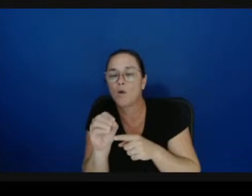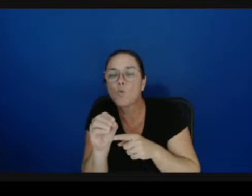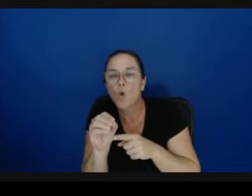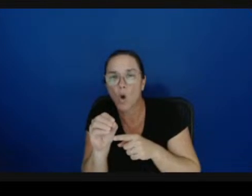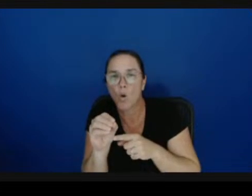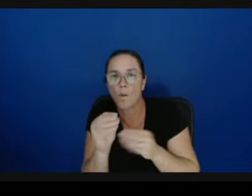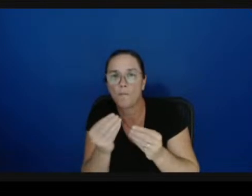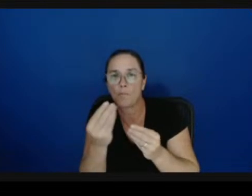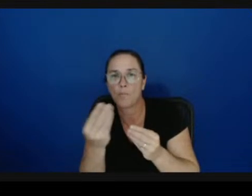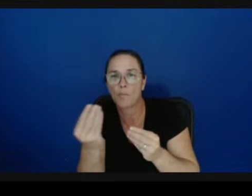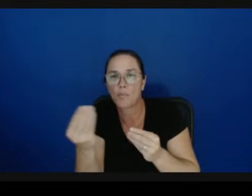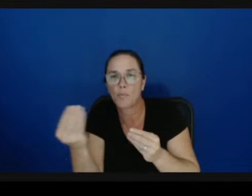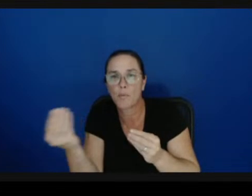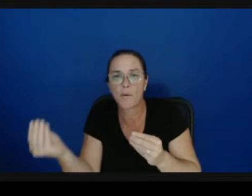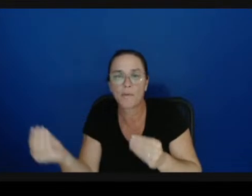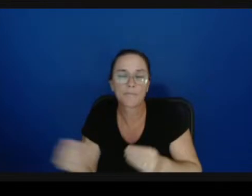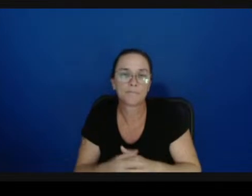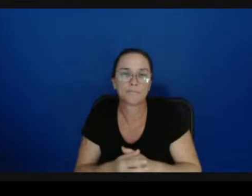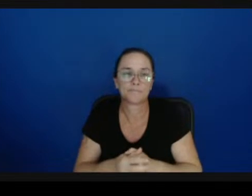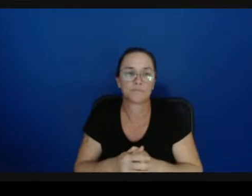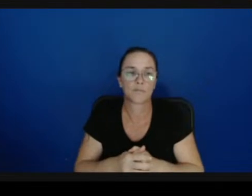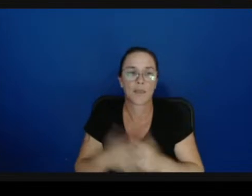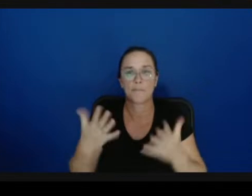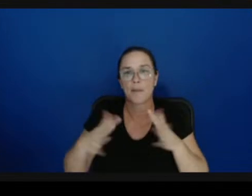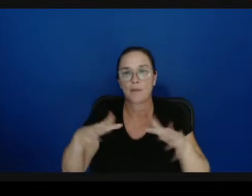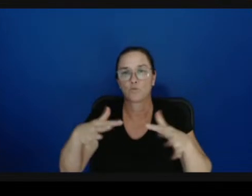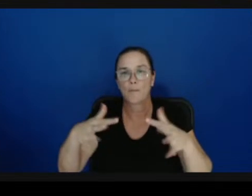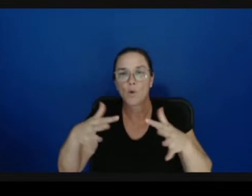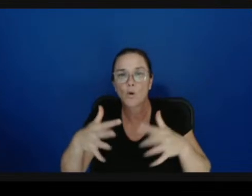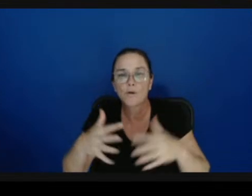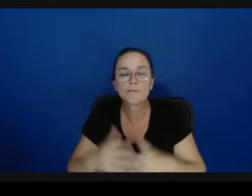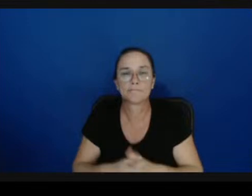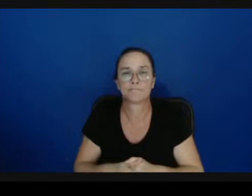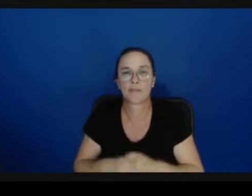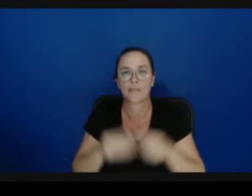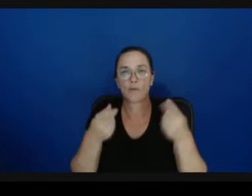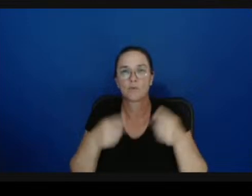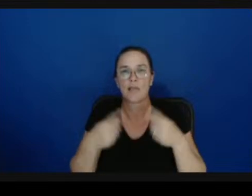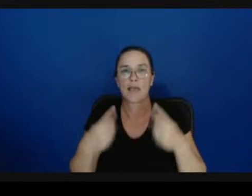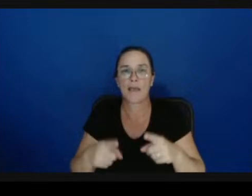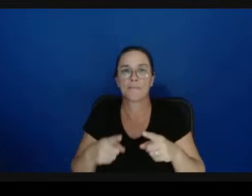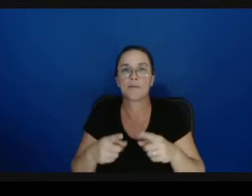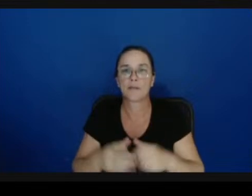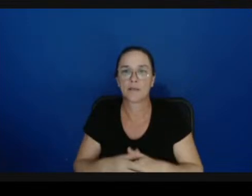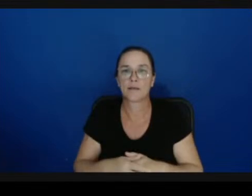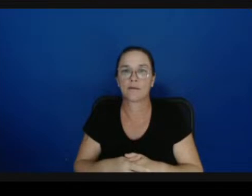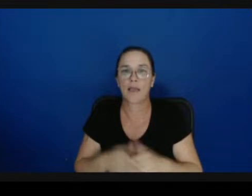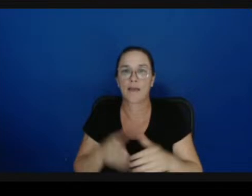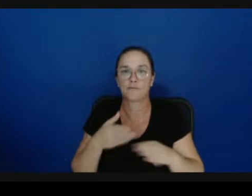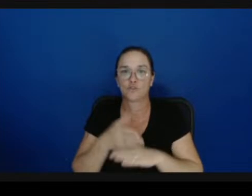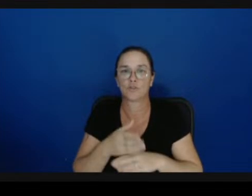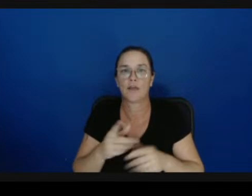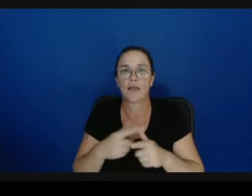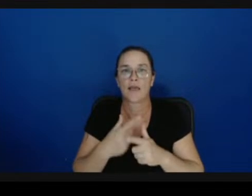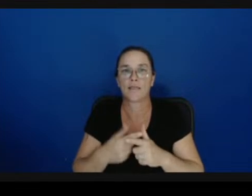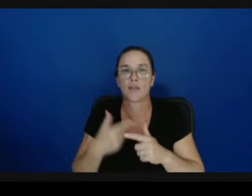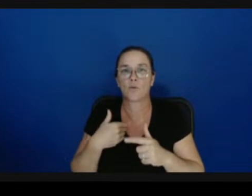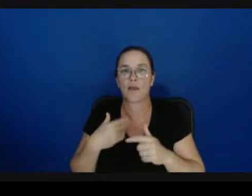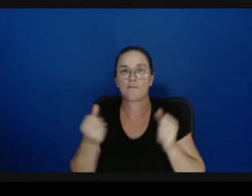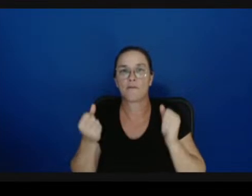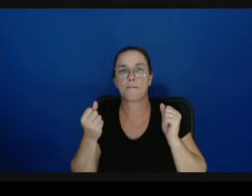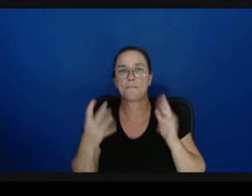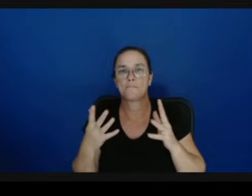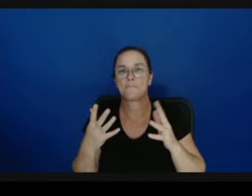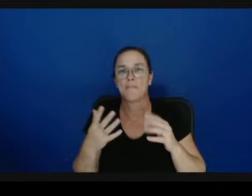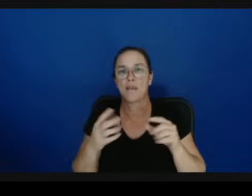what's overlaid on the other, that occurred immediately following it. And we have lots more earthquakes still ongoing.